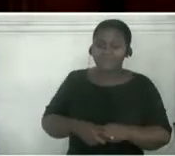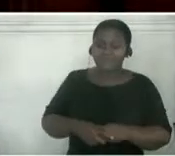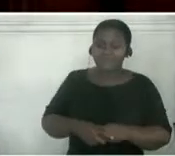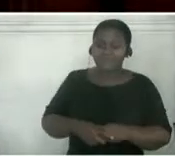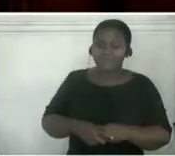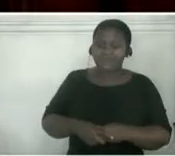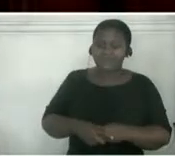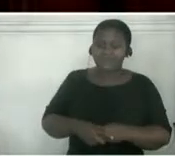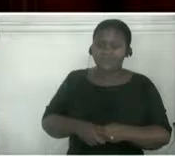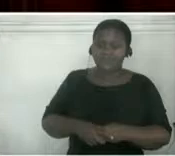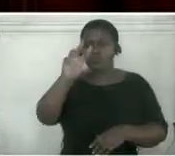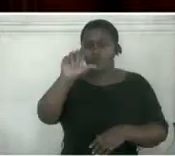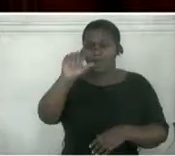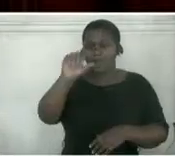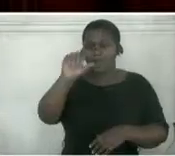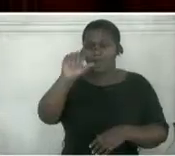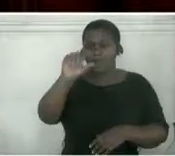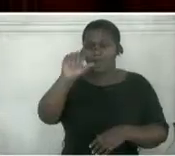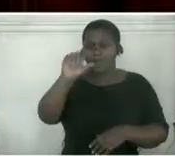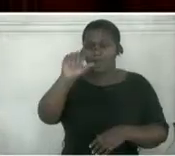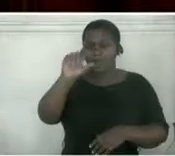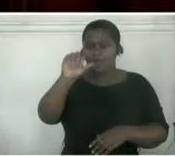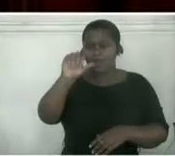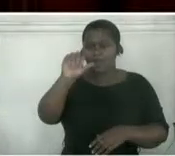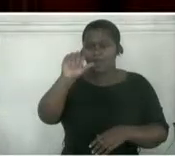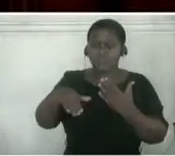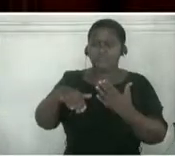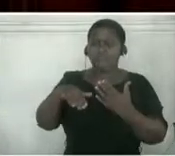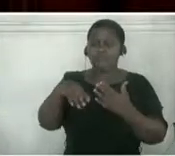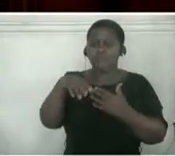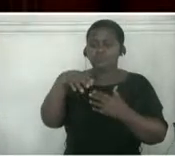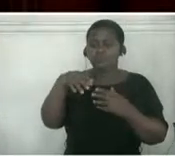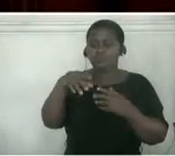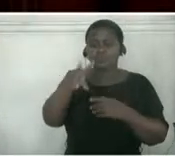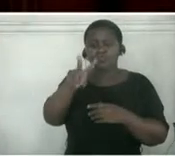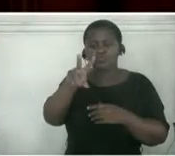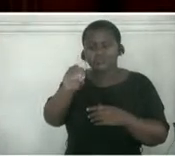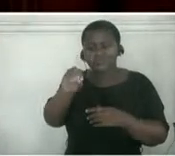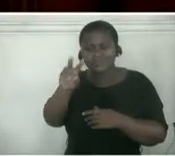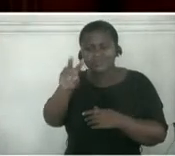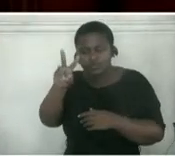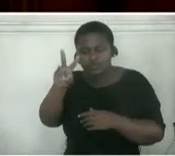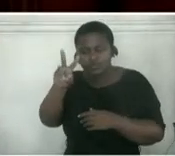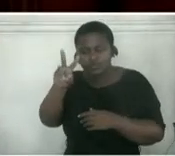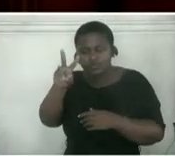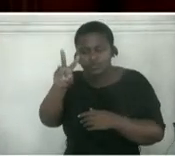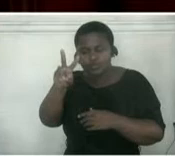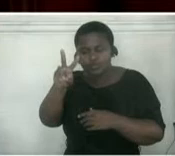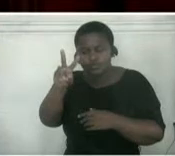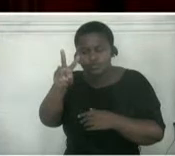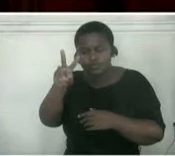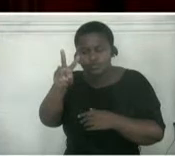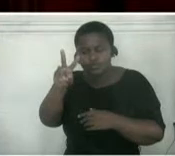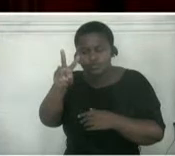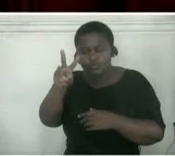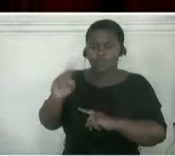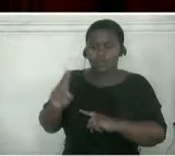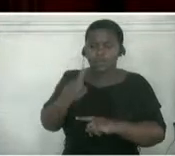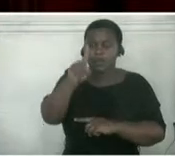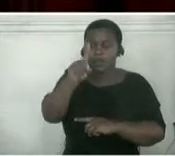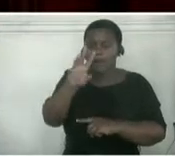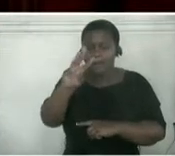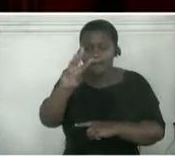project will be completed by 2022 and the value of that is 1